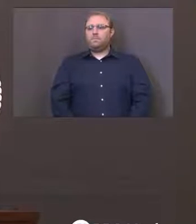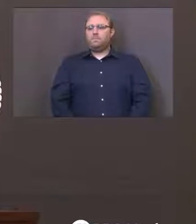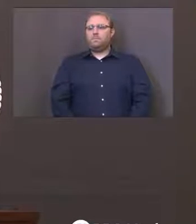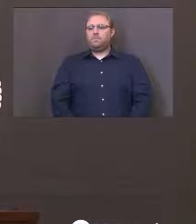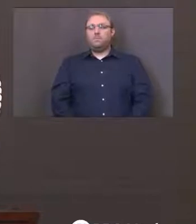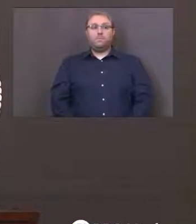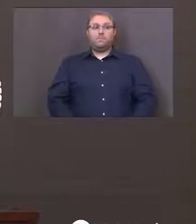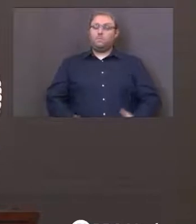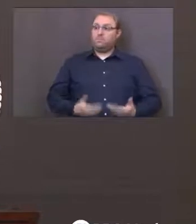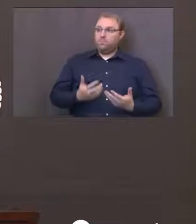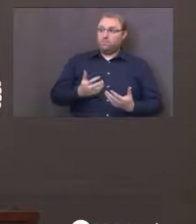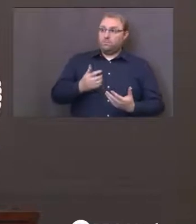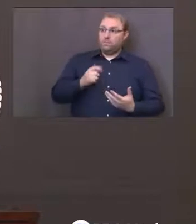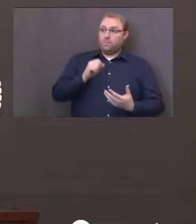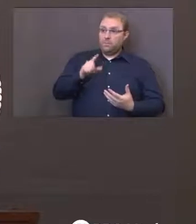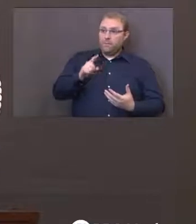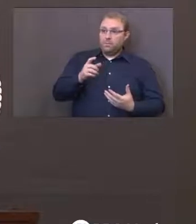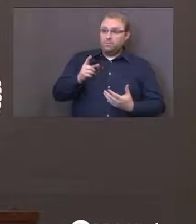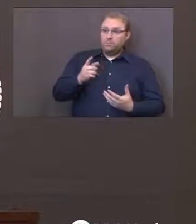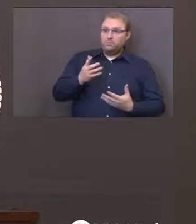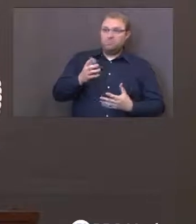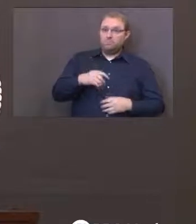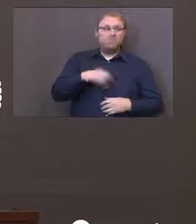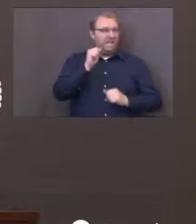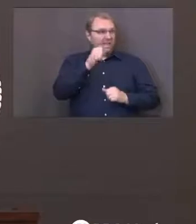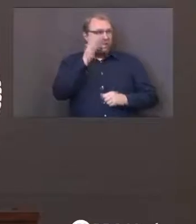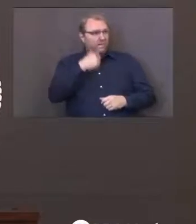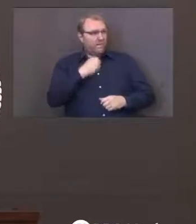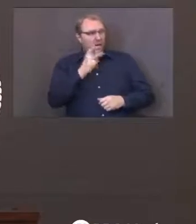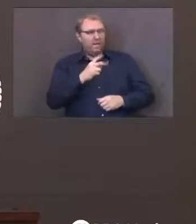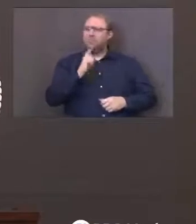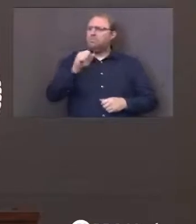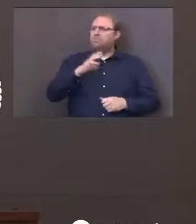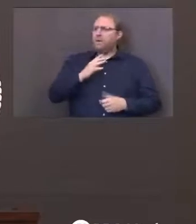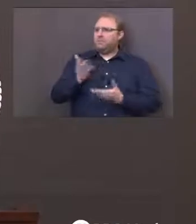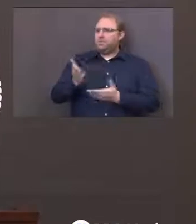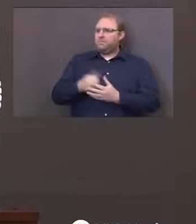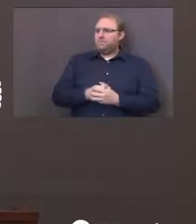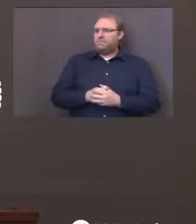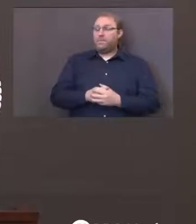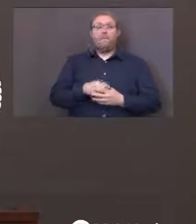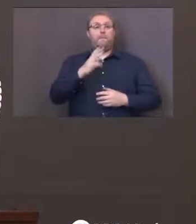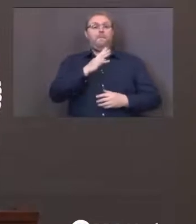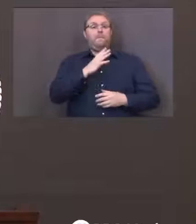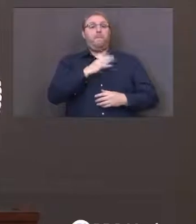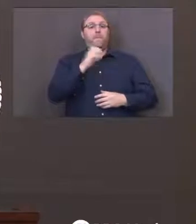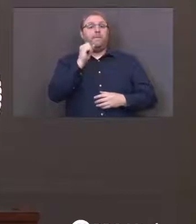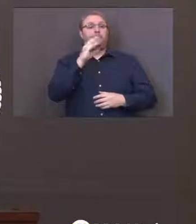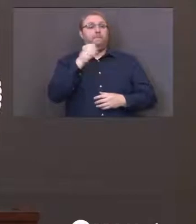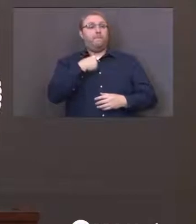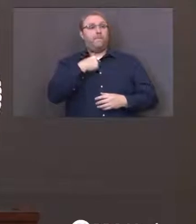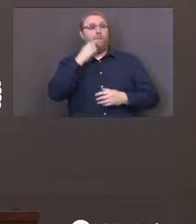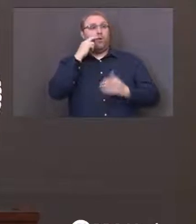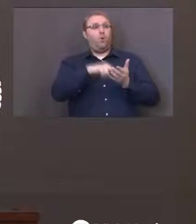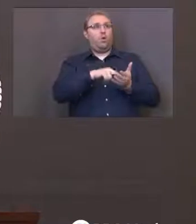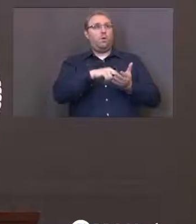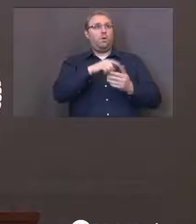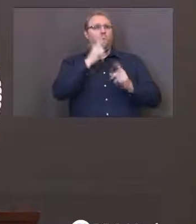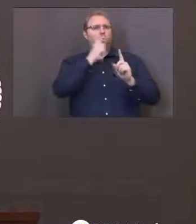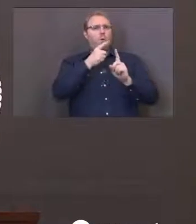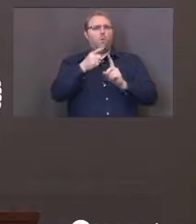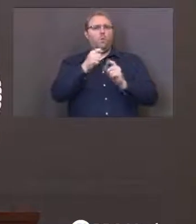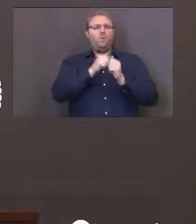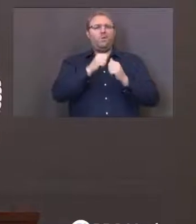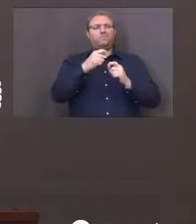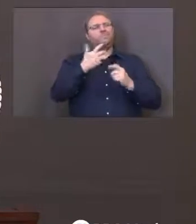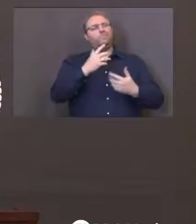Next question? Hi, can you hear me okay? Yes, Aaron, go ahead. Thank you. So looking at the goals, especially on the